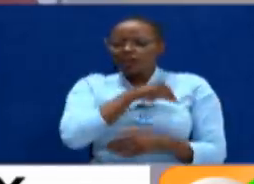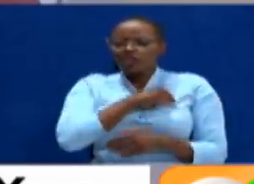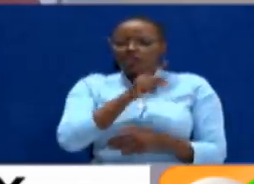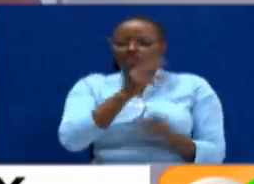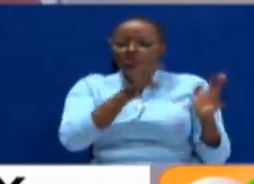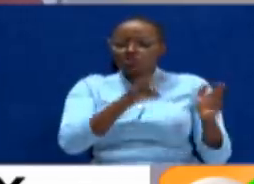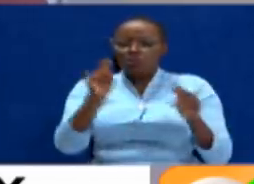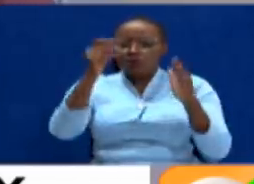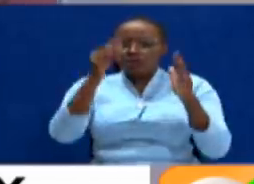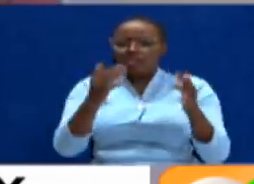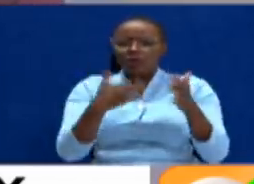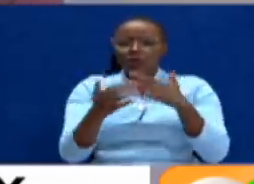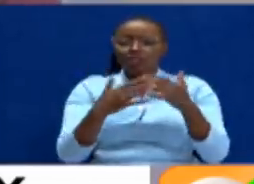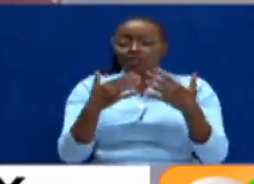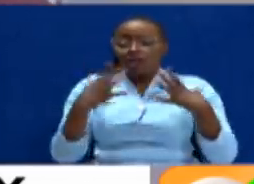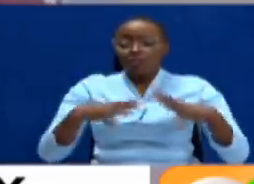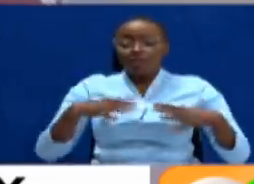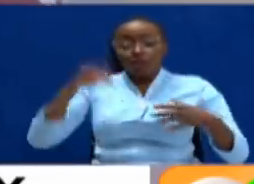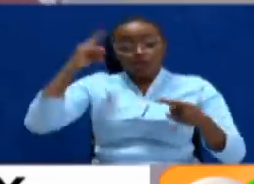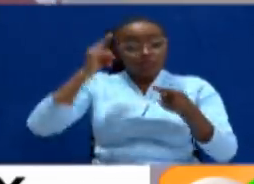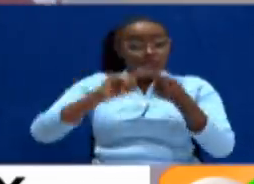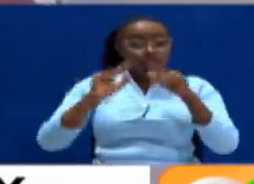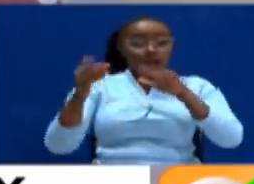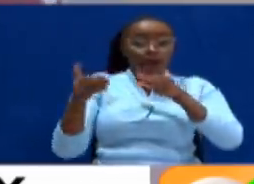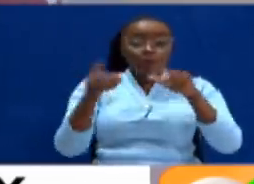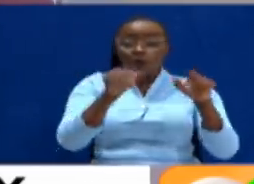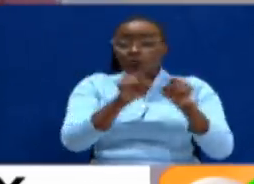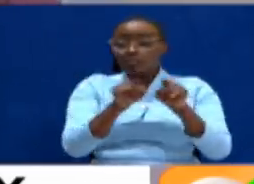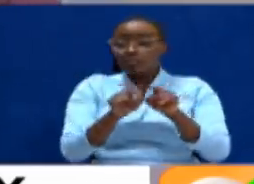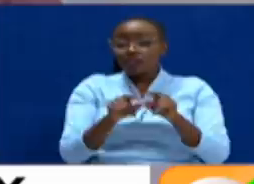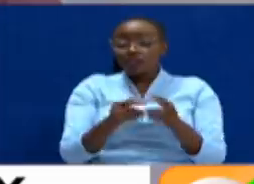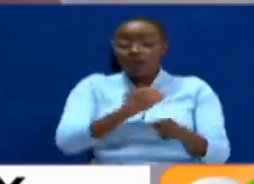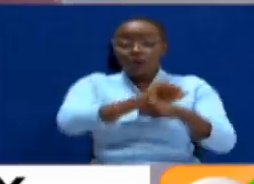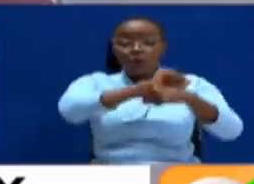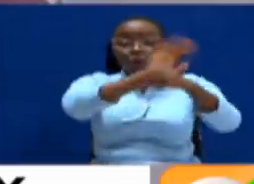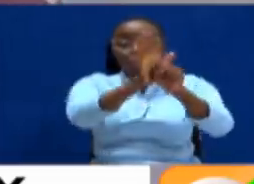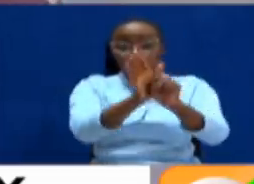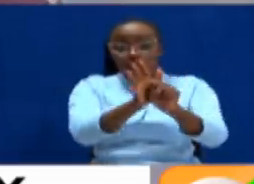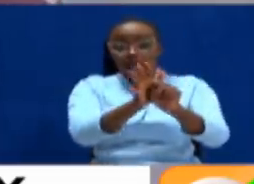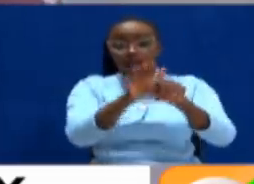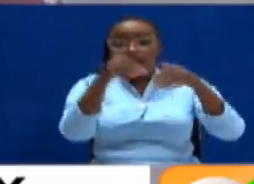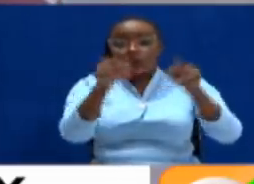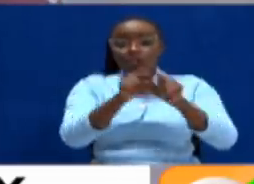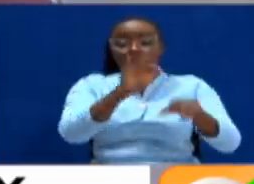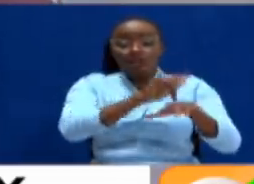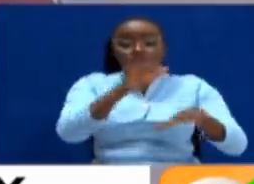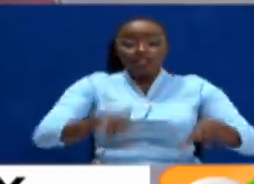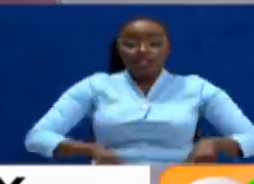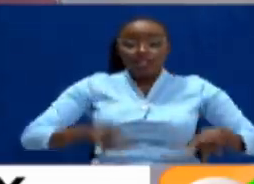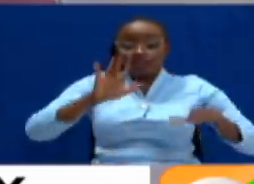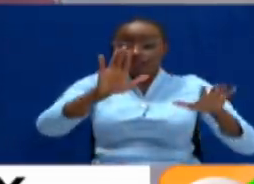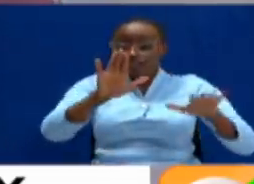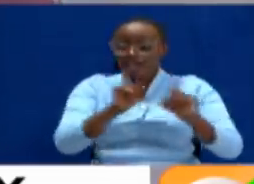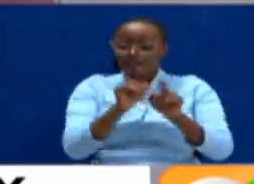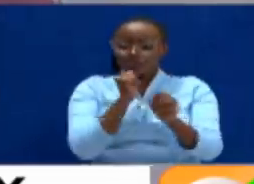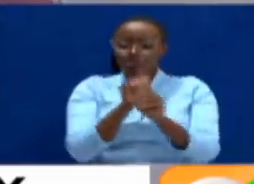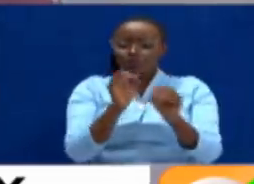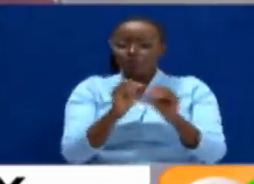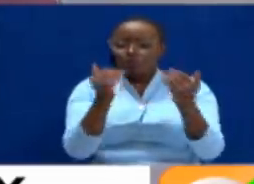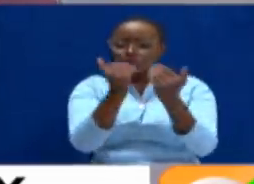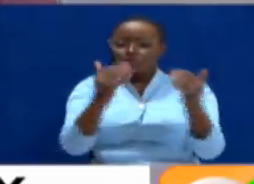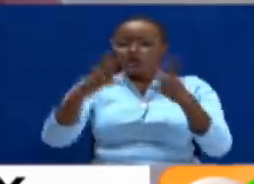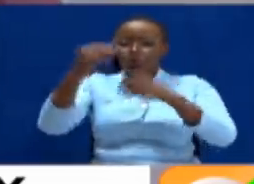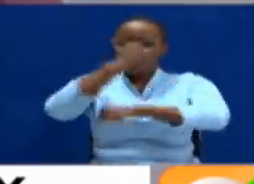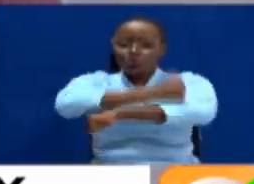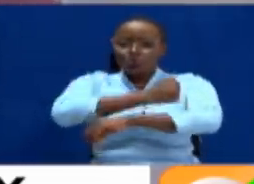kawaida? Right now, what is going on in people's minds is the COVID-19 pandemic and how it has affected their lives. There are no jobs, children are not in